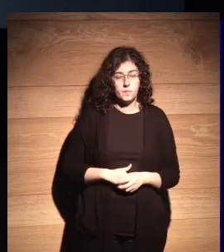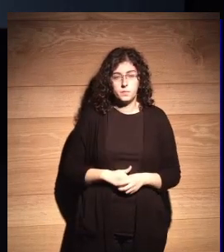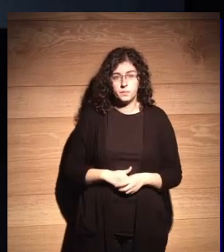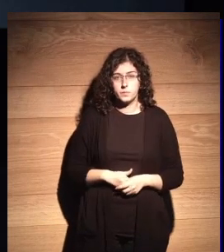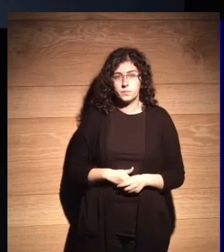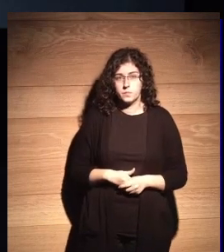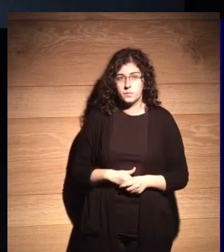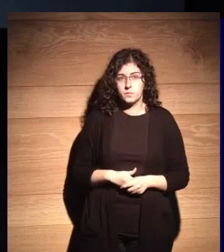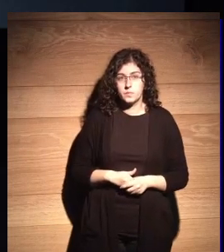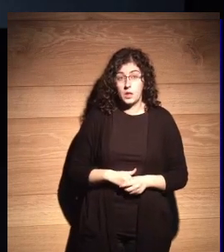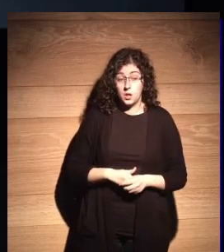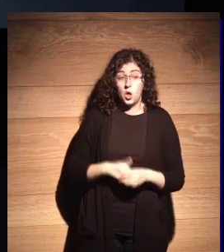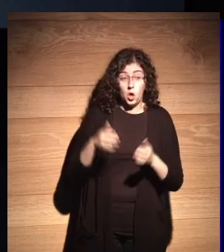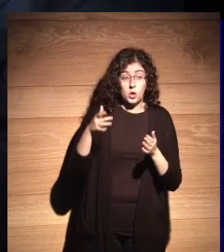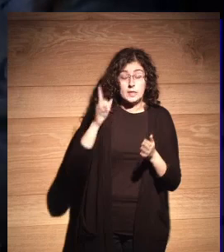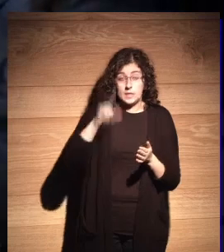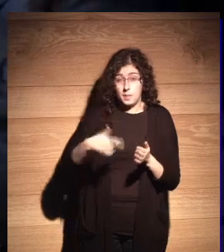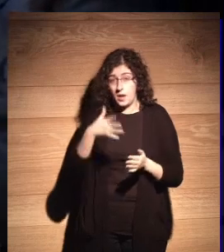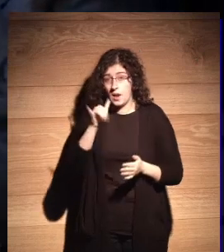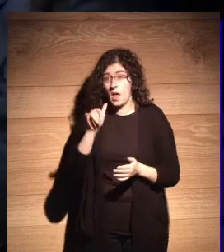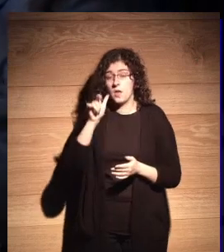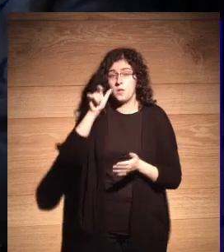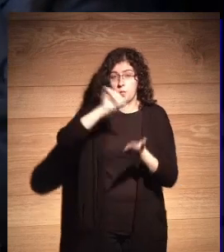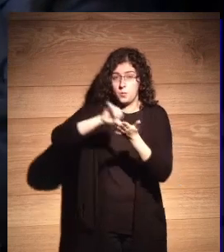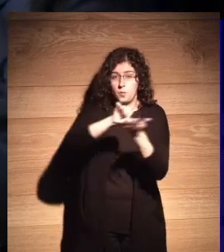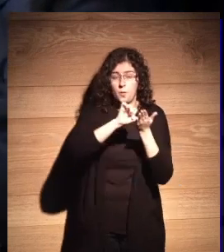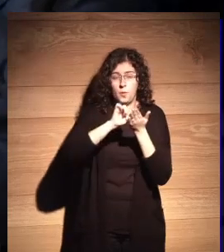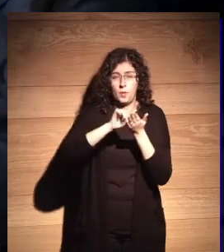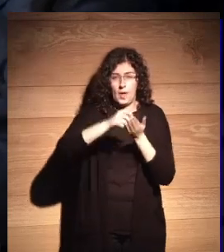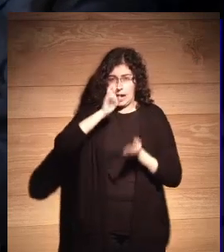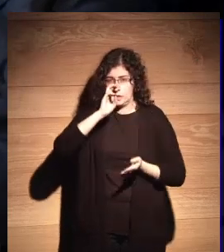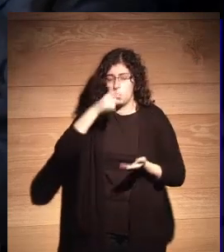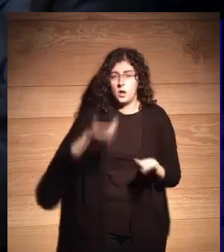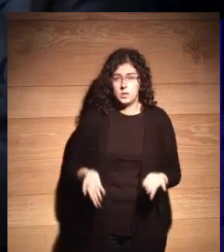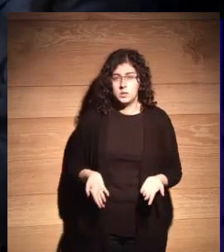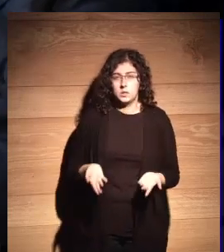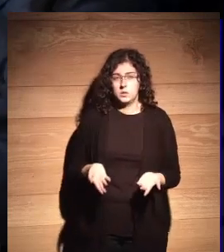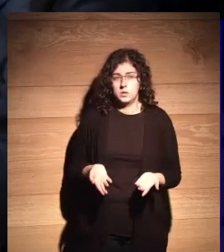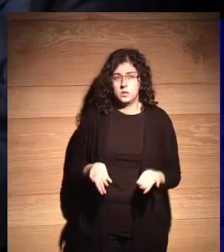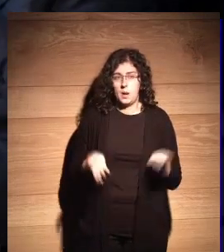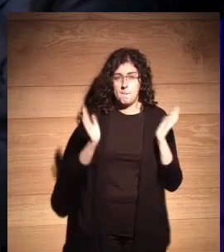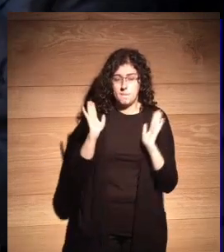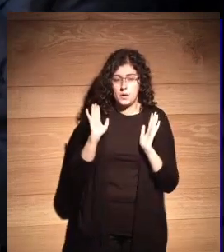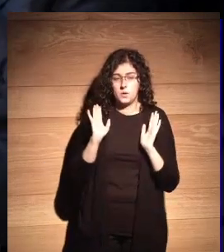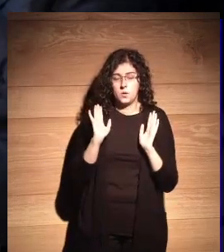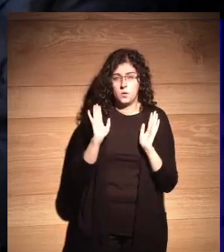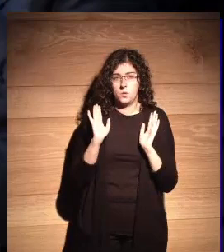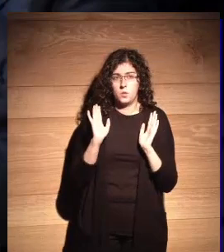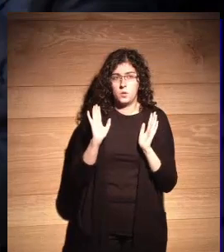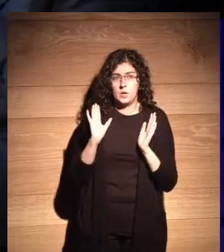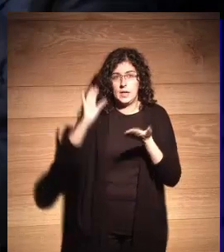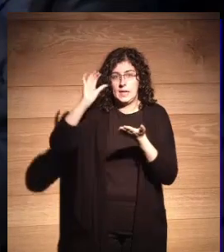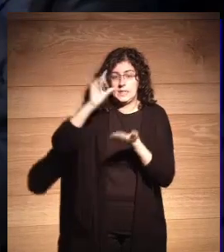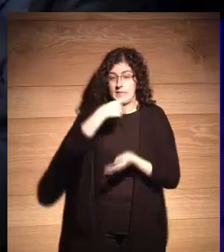China, everything was damaged, and then in the middle of of Shanghai, they have a little